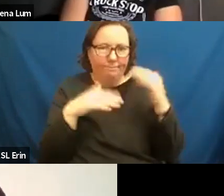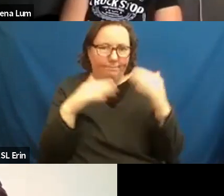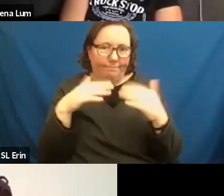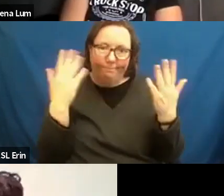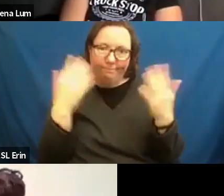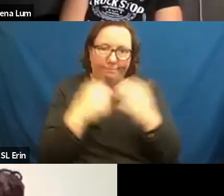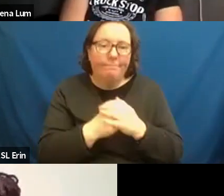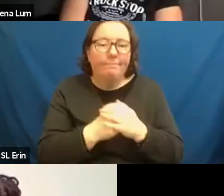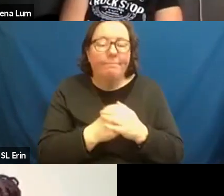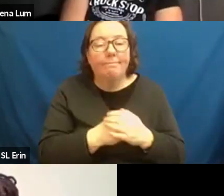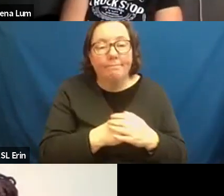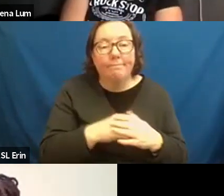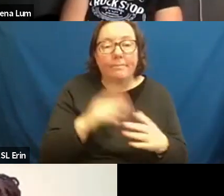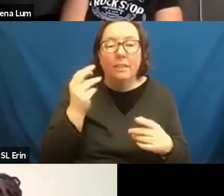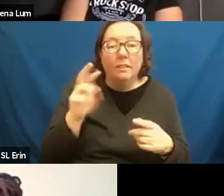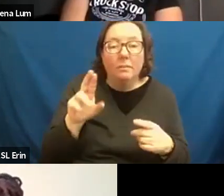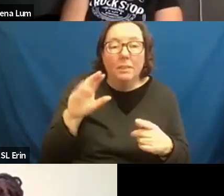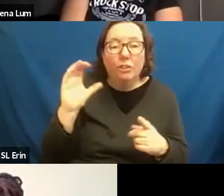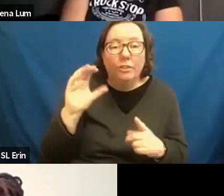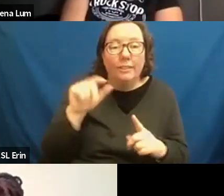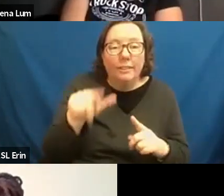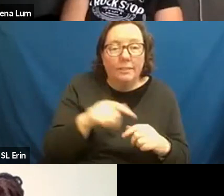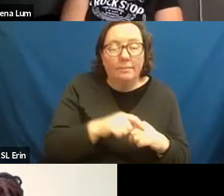Thank you. Yes, Mr. Contemplasis.